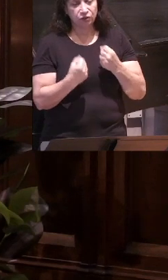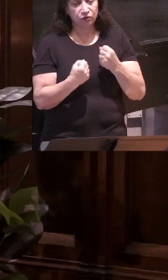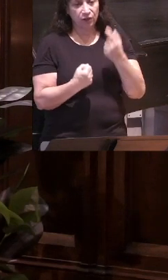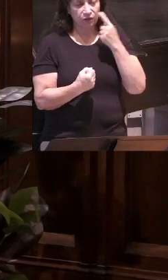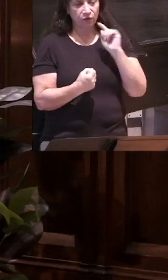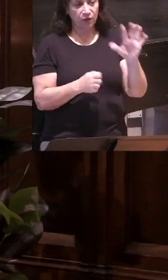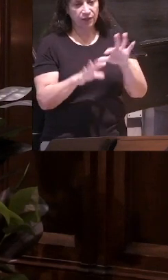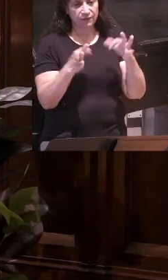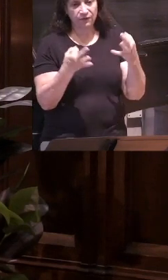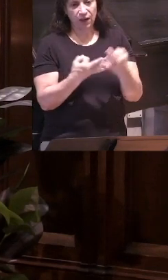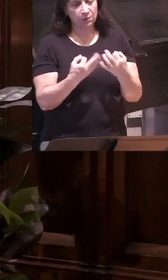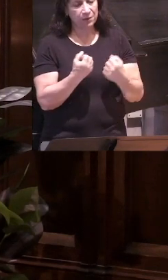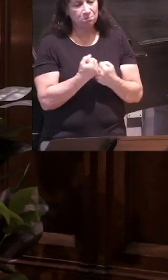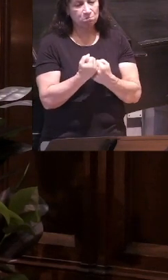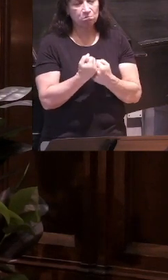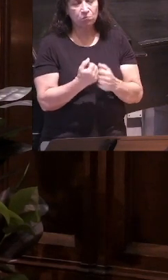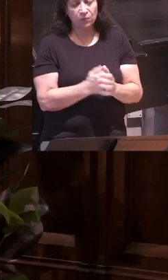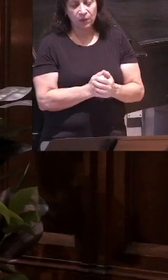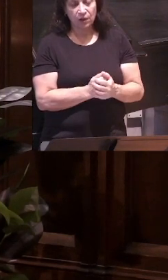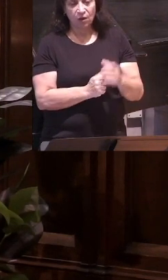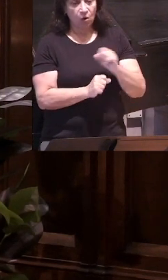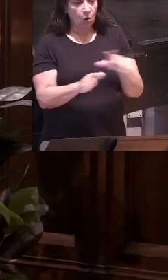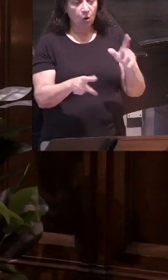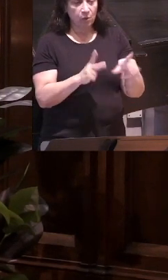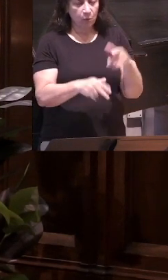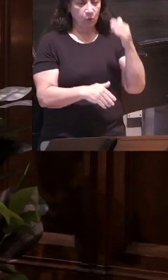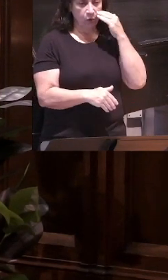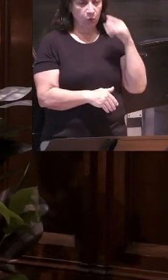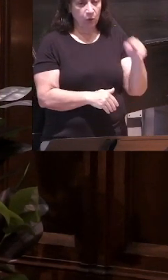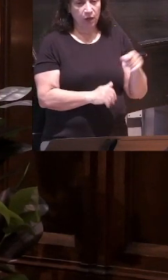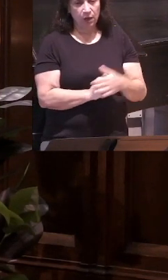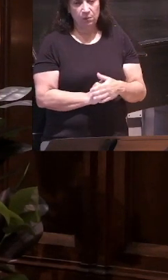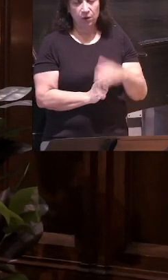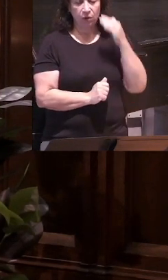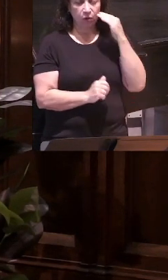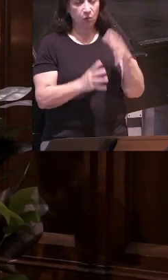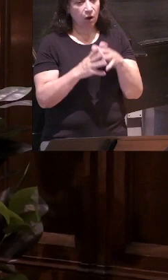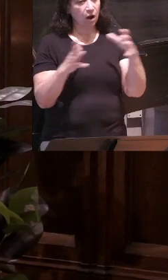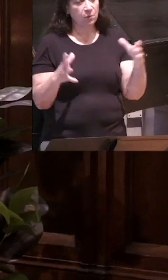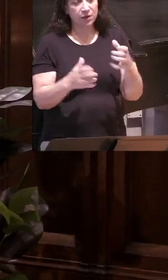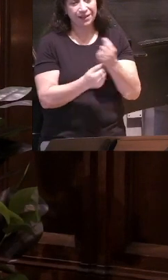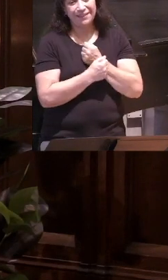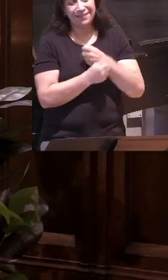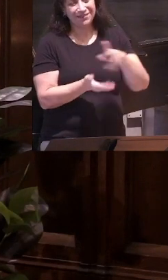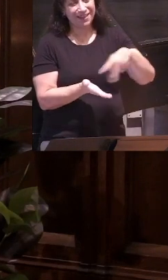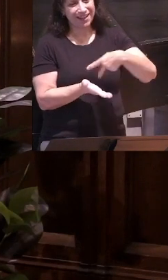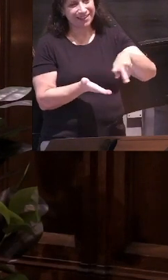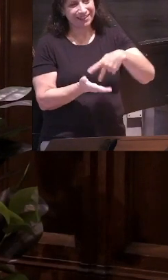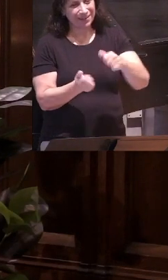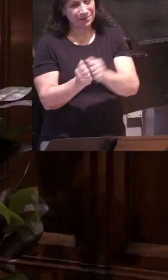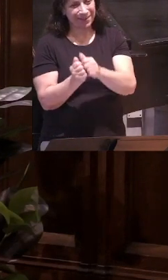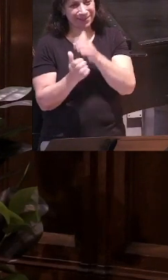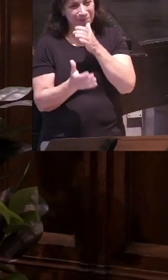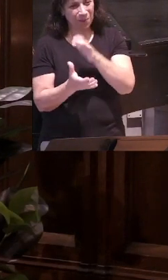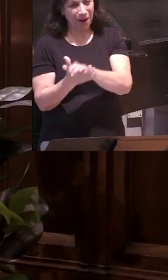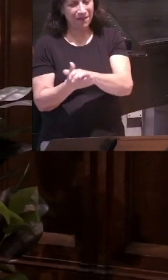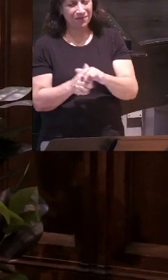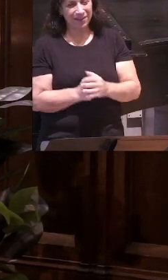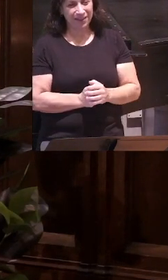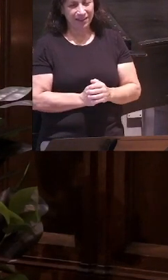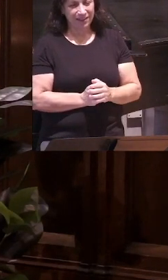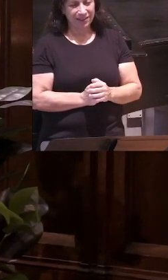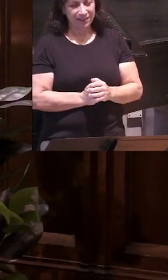his family. Everyone who knew Earl knew how much he loved to dance with his wife,